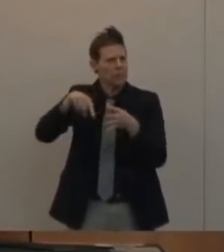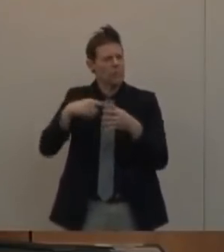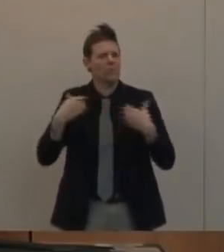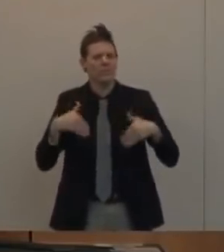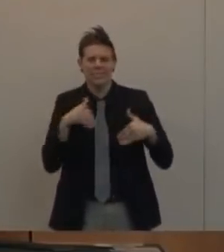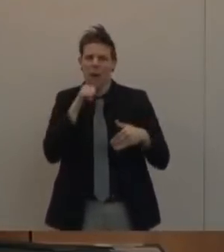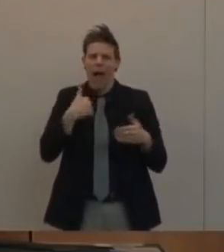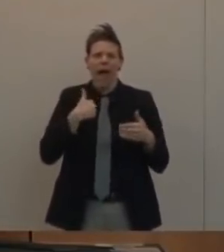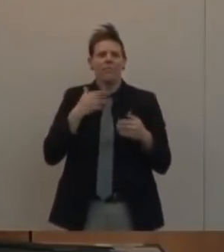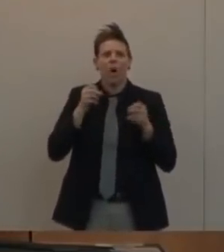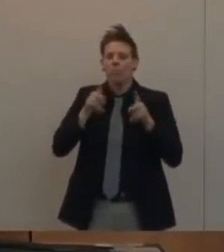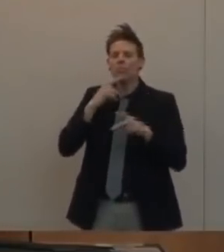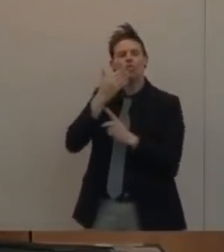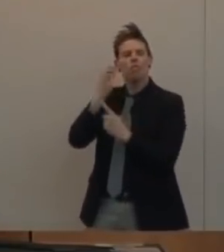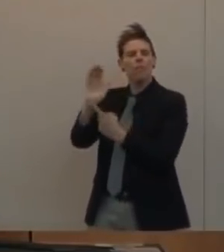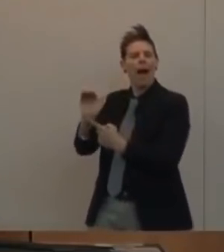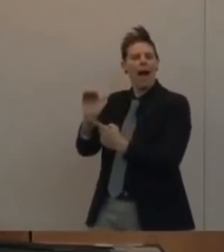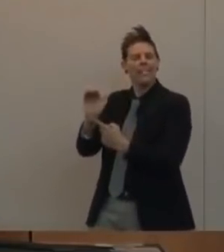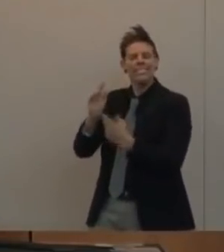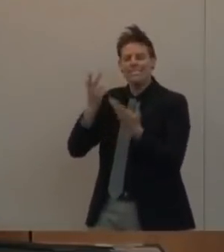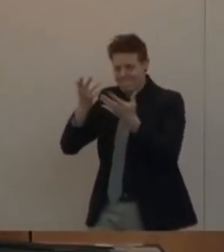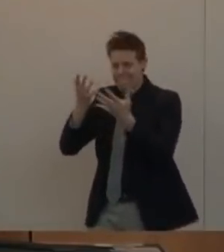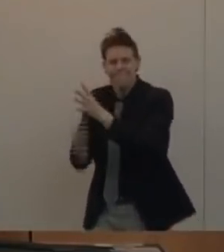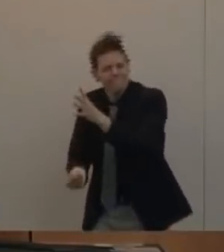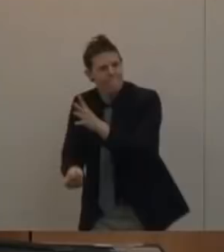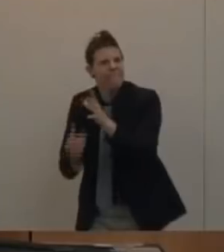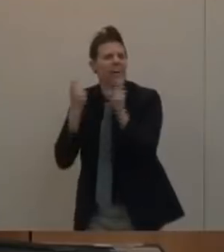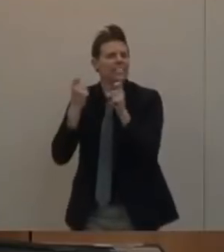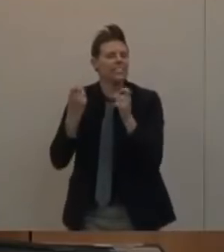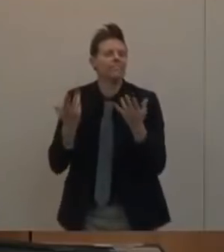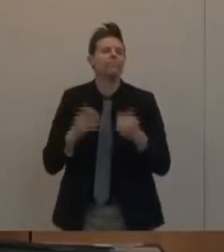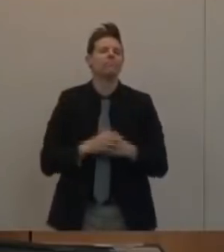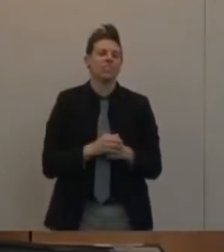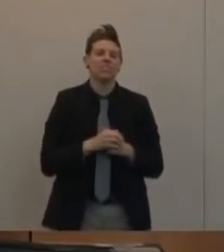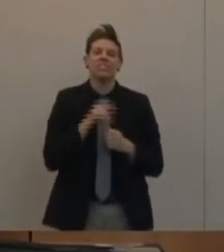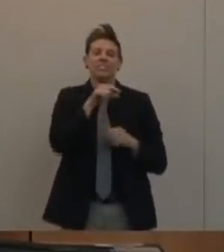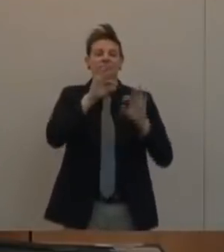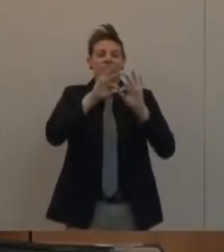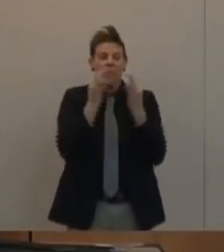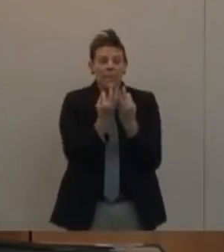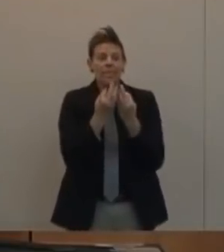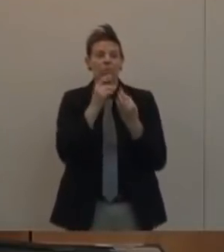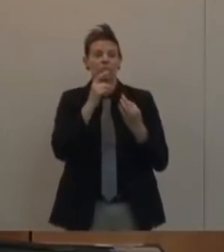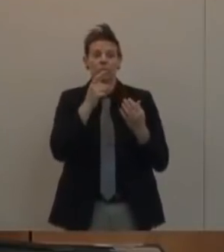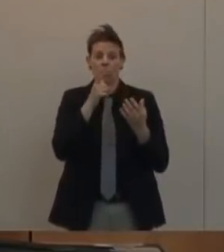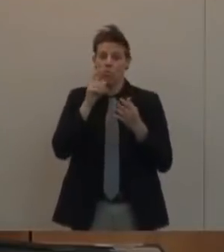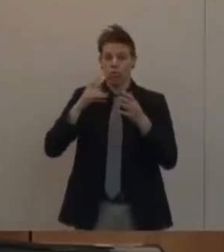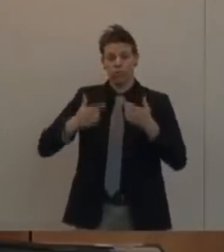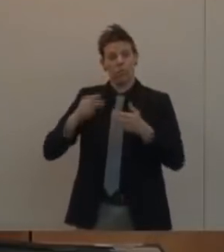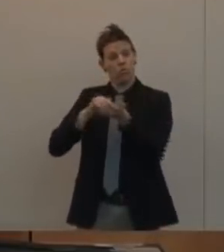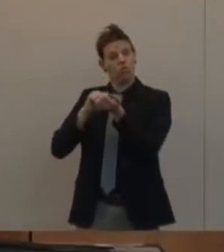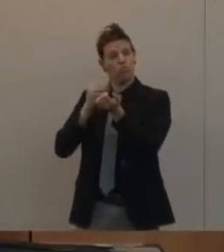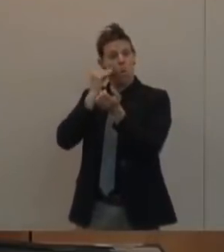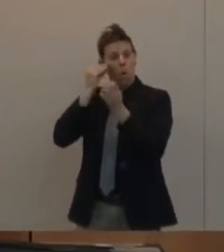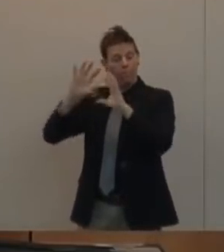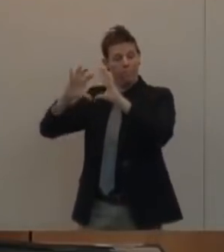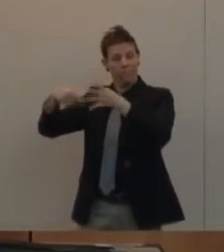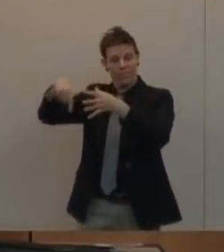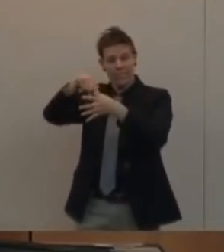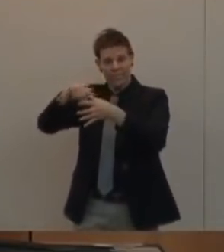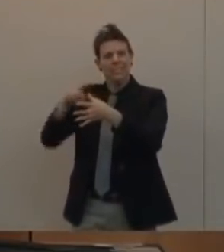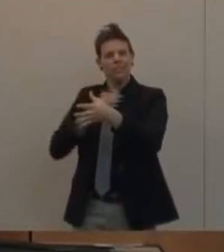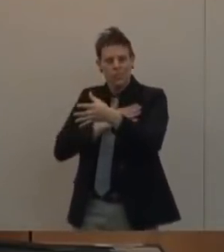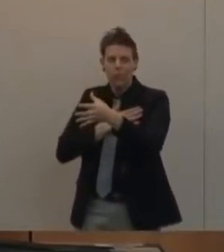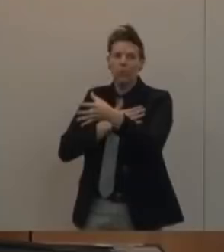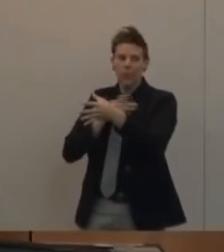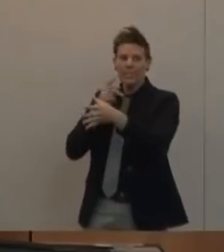goodbye, quite frankly, because these are families with residents in nursing homes. It means that they've been following